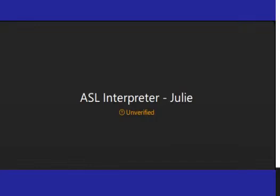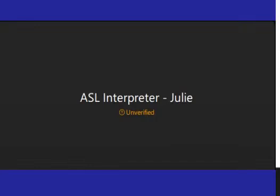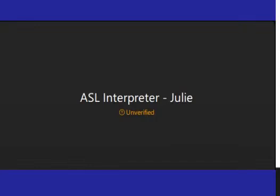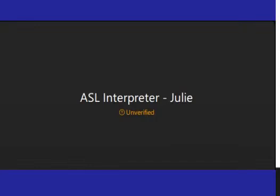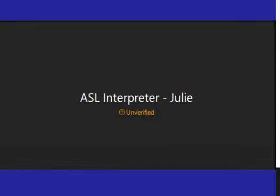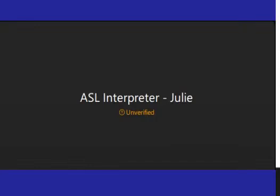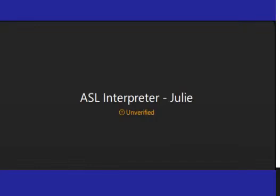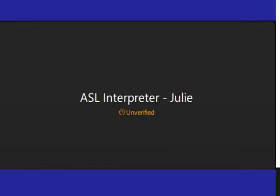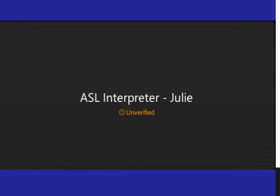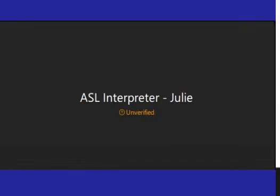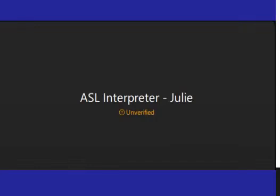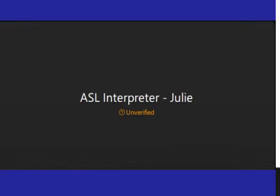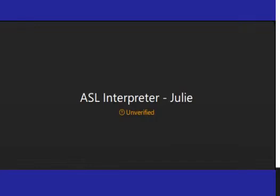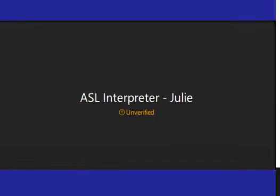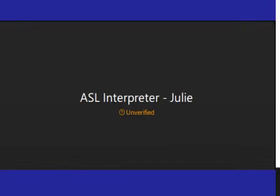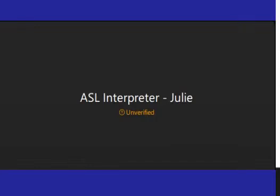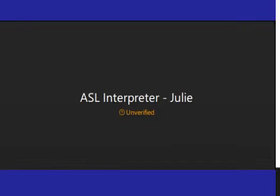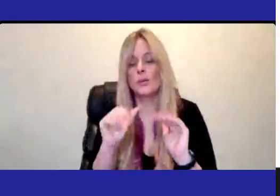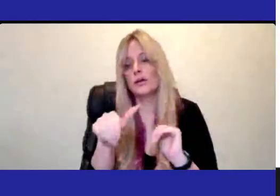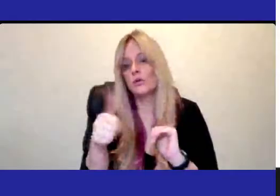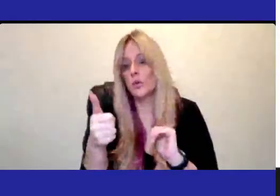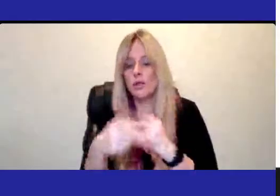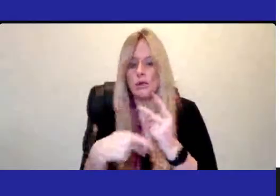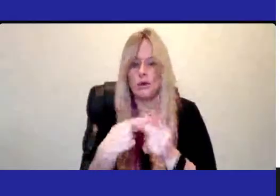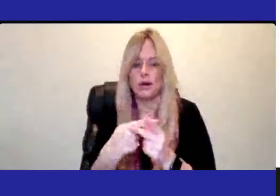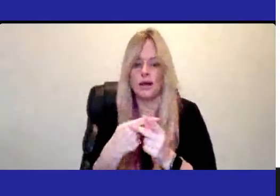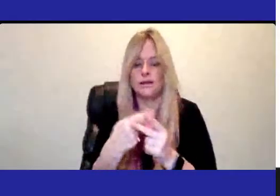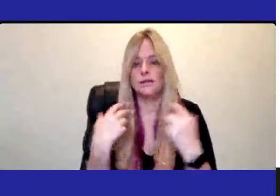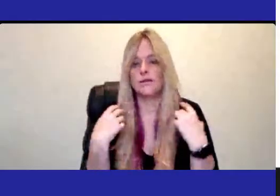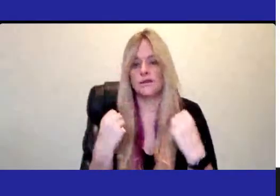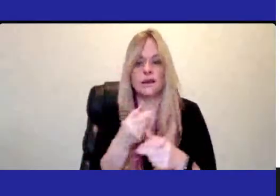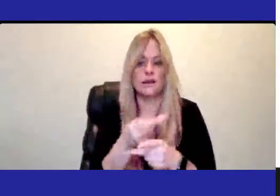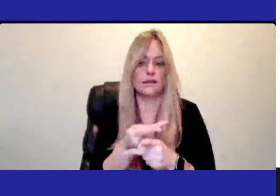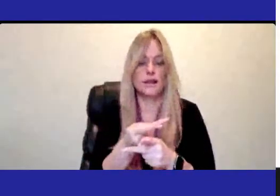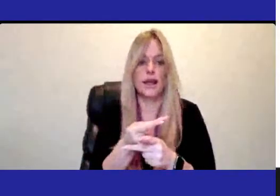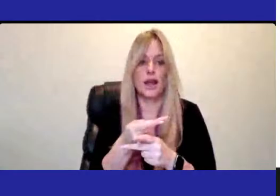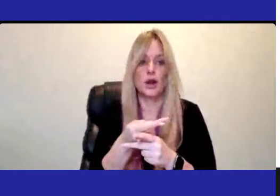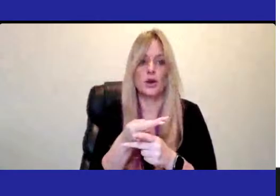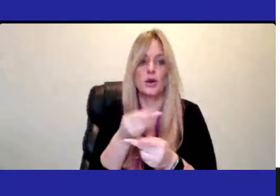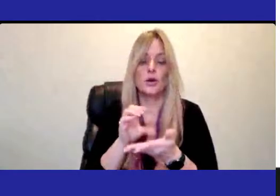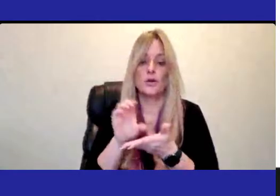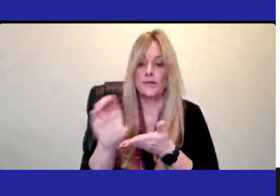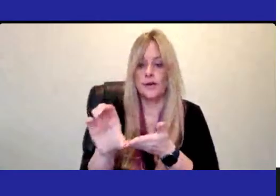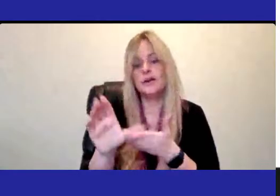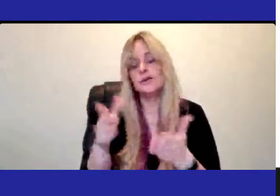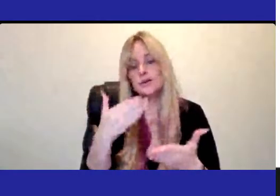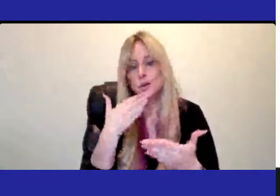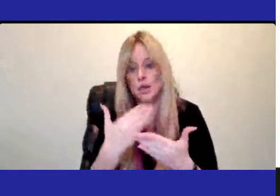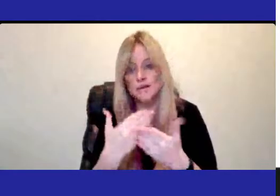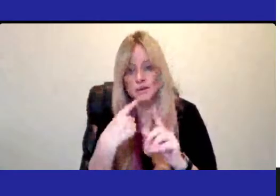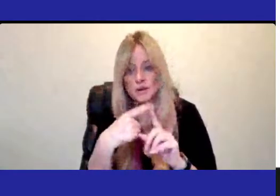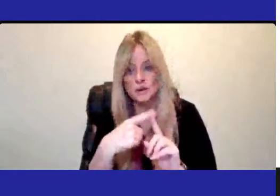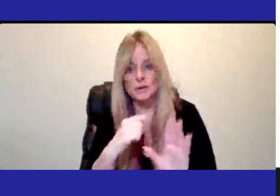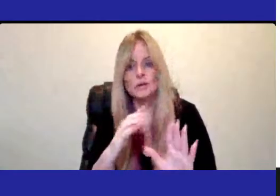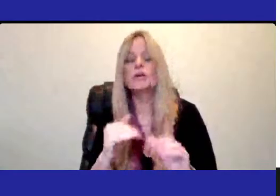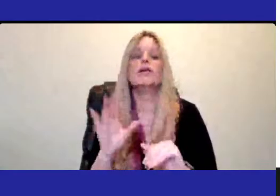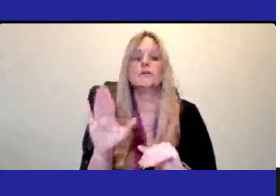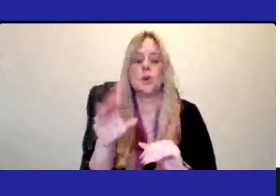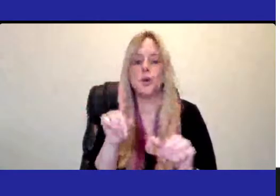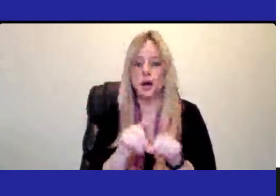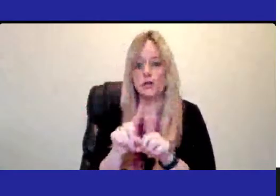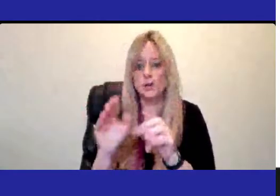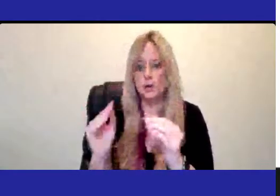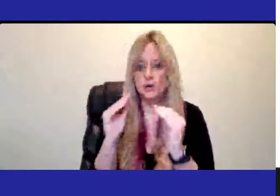other kinds of healthcare funding, so that's a good thing. Also, I think you taught me something that I